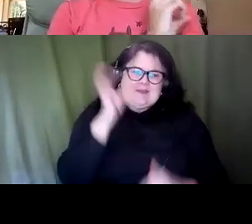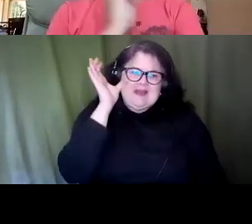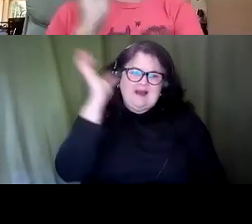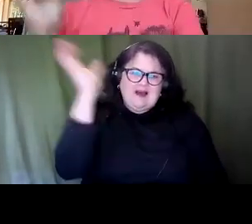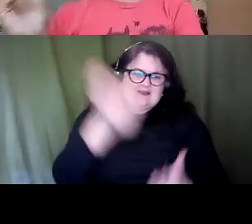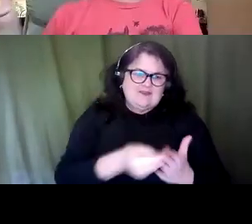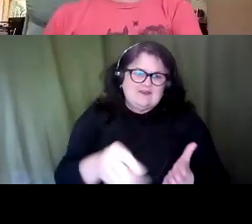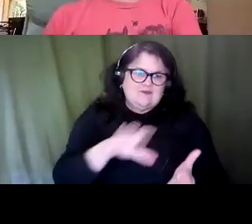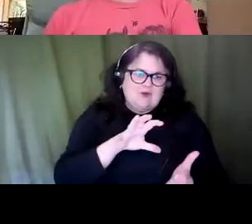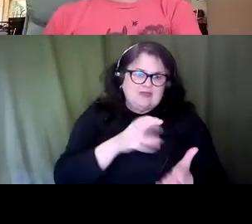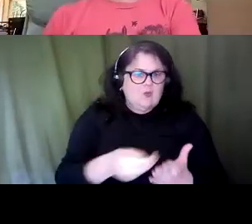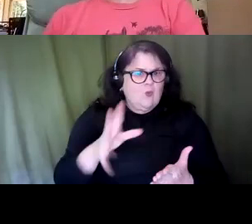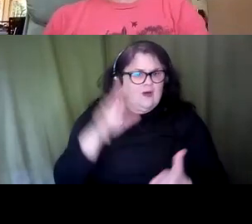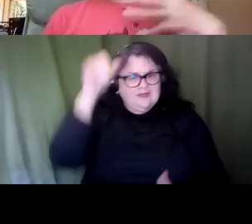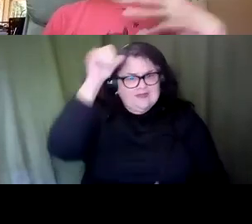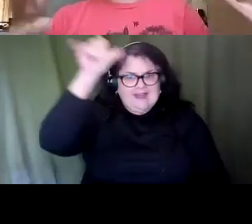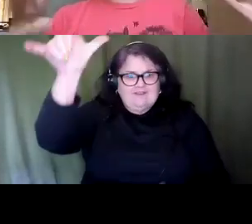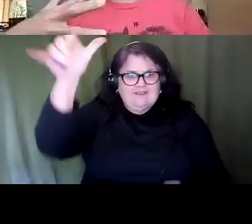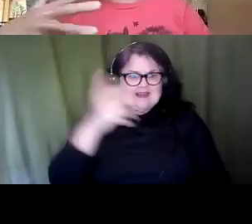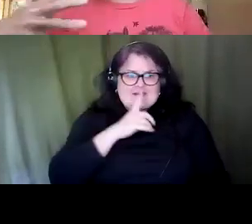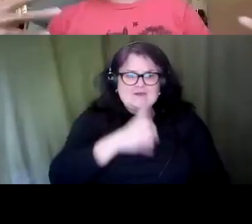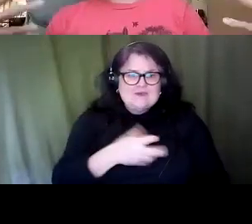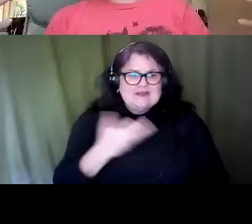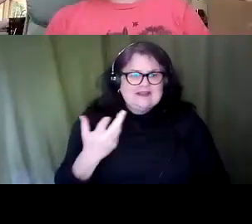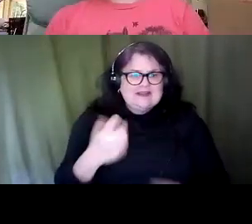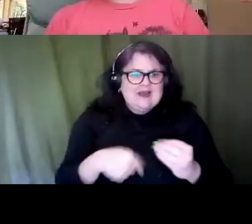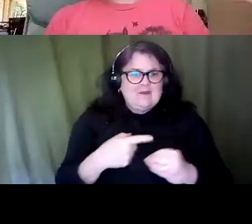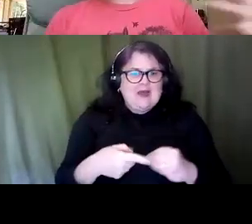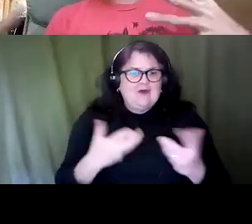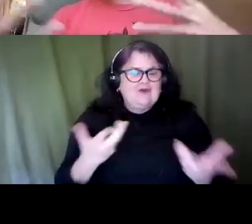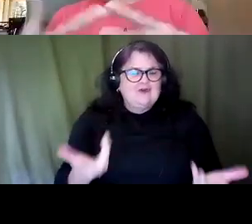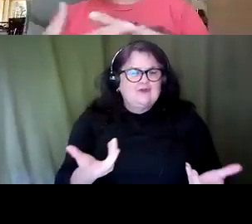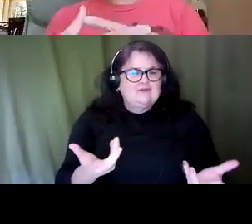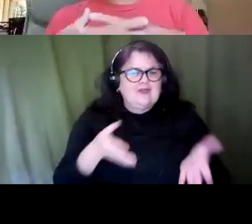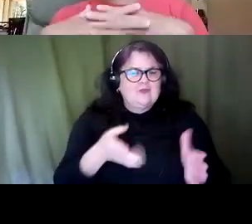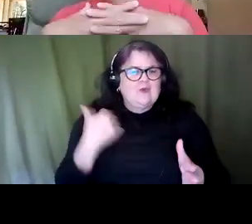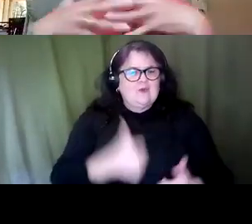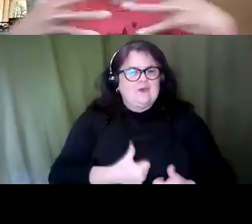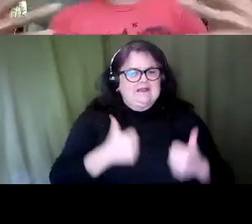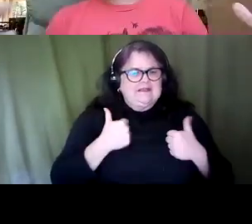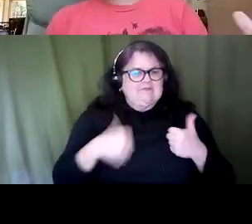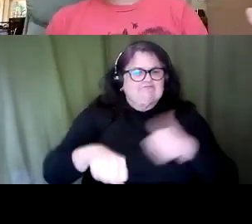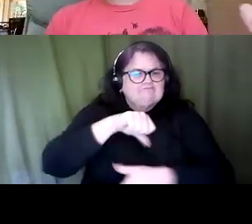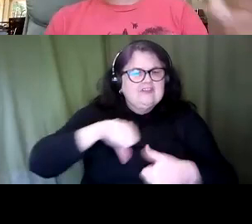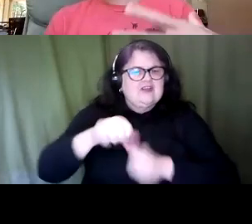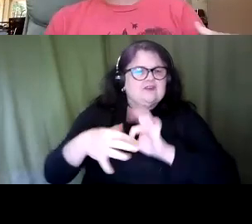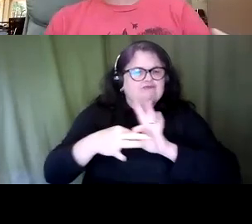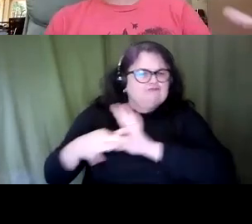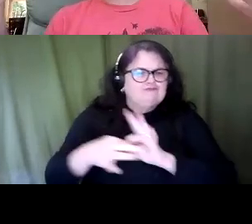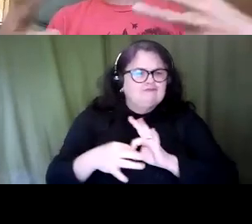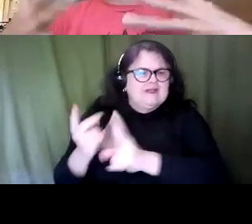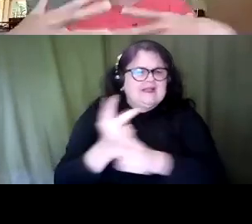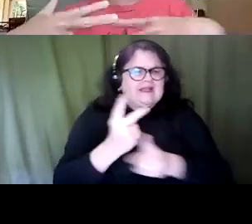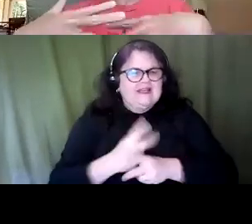is infinite. It's really about how we exist in relationship to each other and take care of each other. And it's how